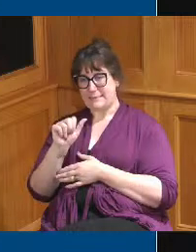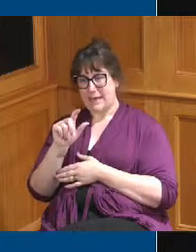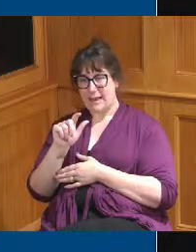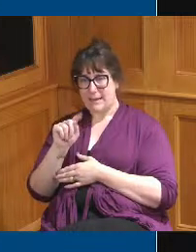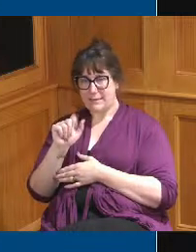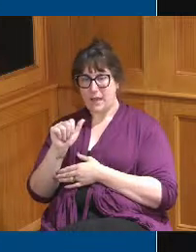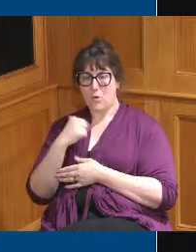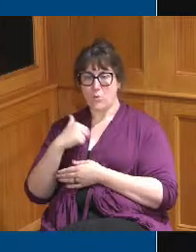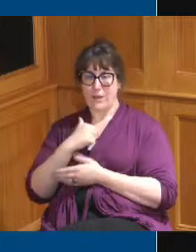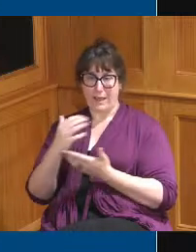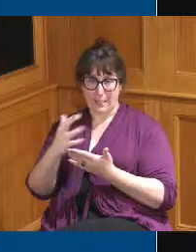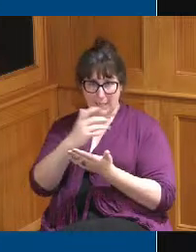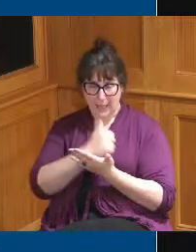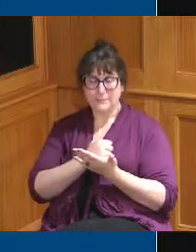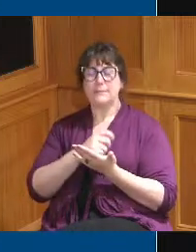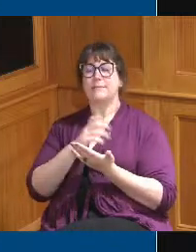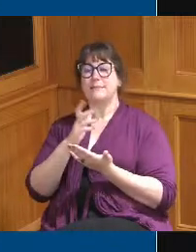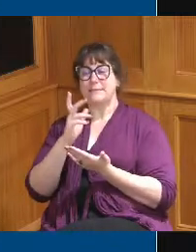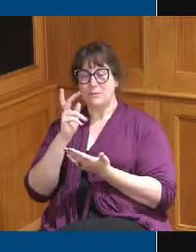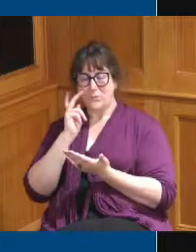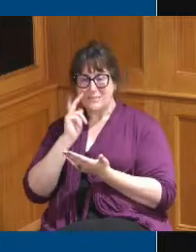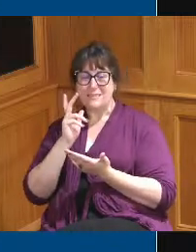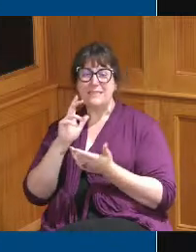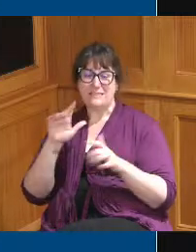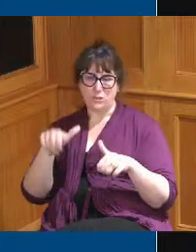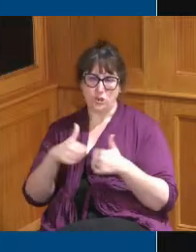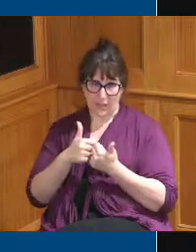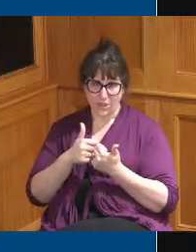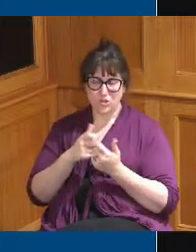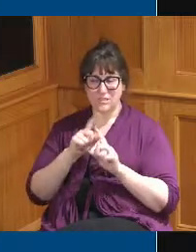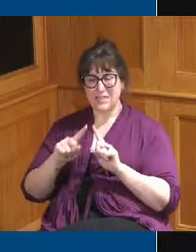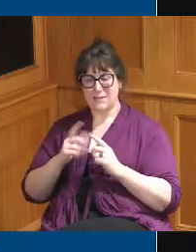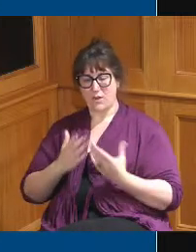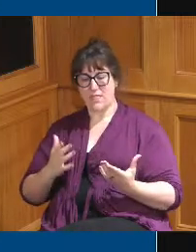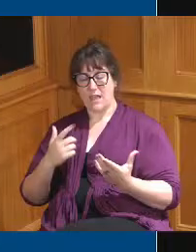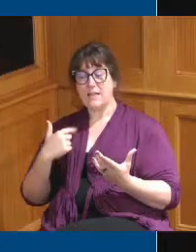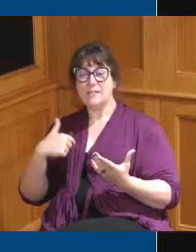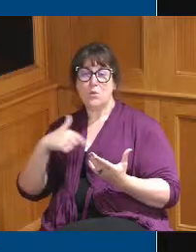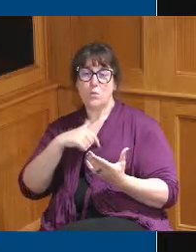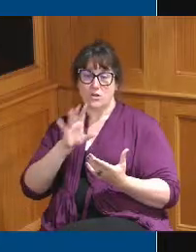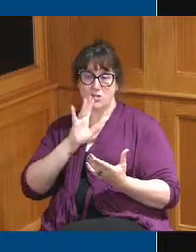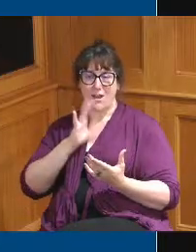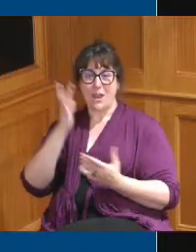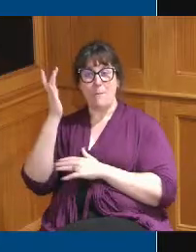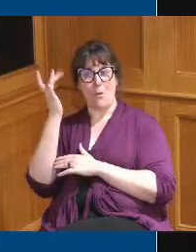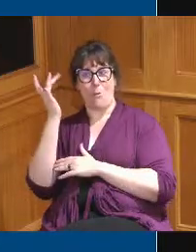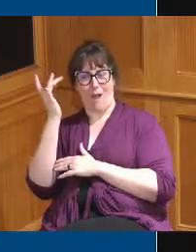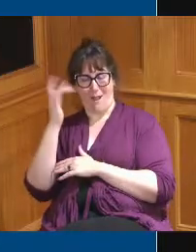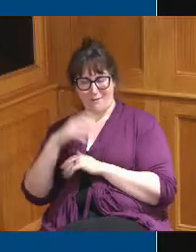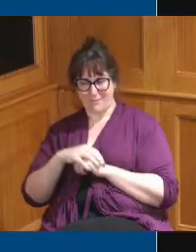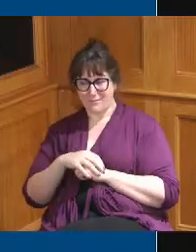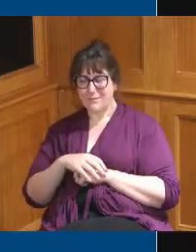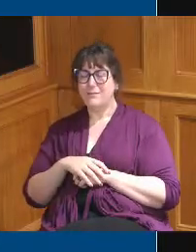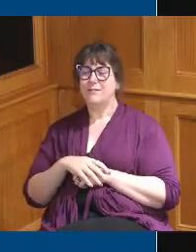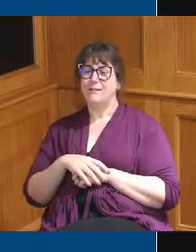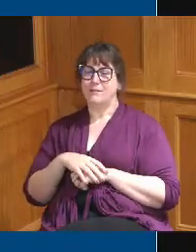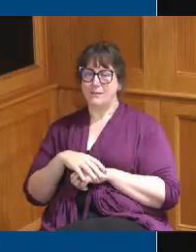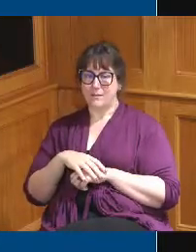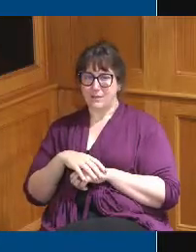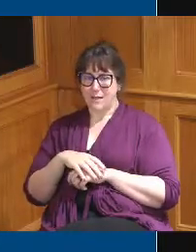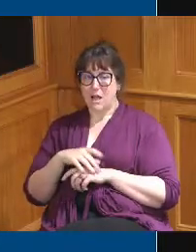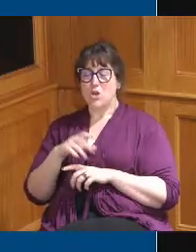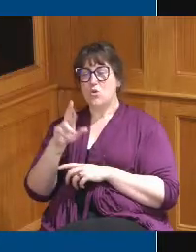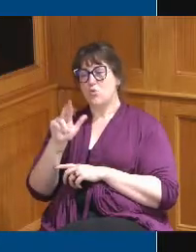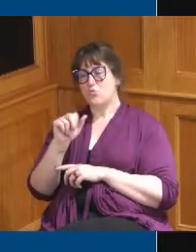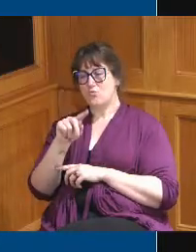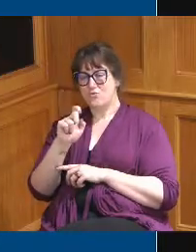context and some of those challenges that we saw in that and why we're talking about alternatives. I'm going to talk about alternatives to the rate structure, and then